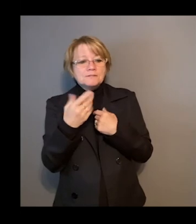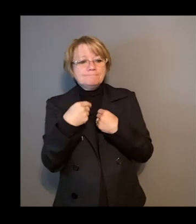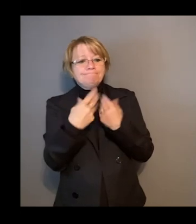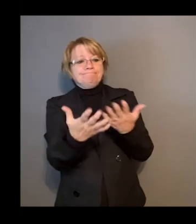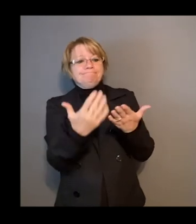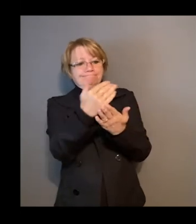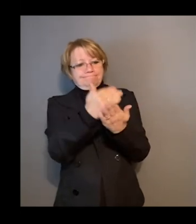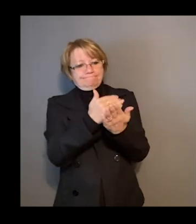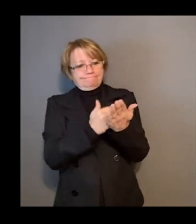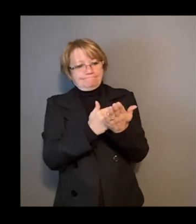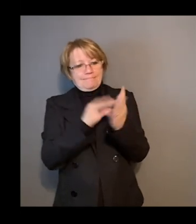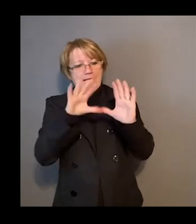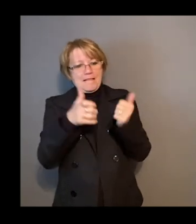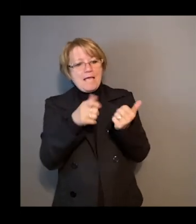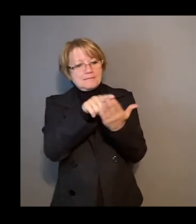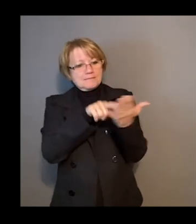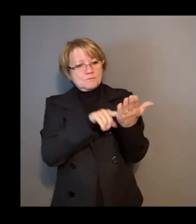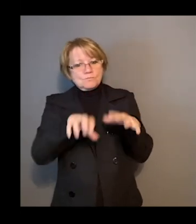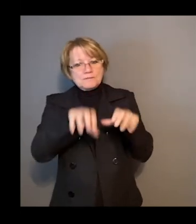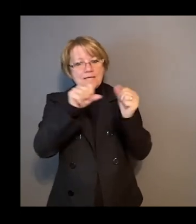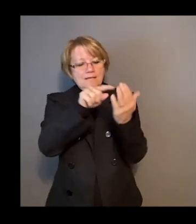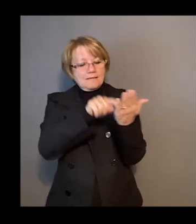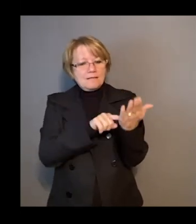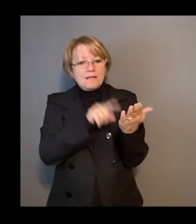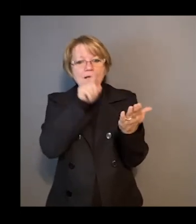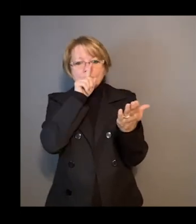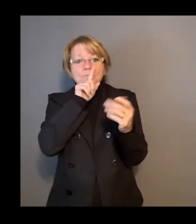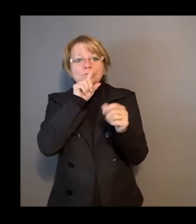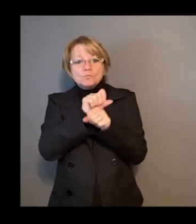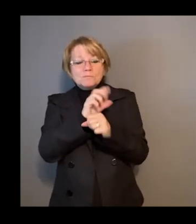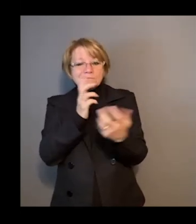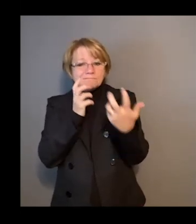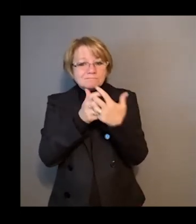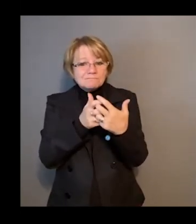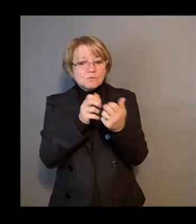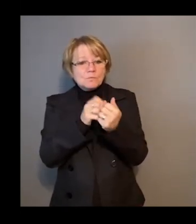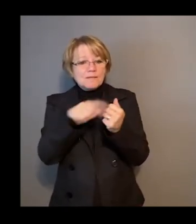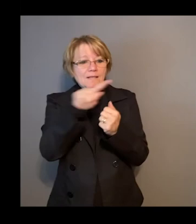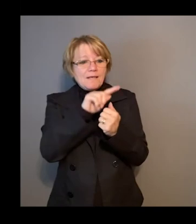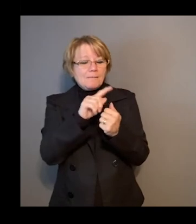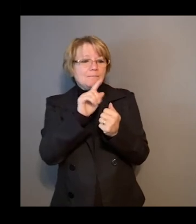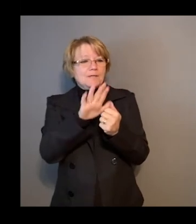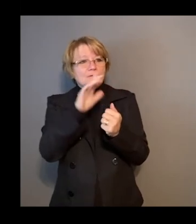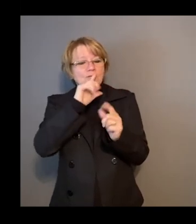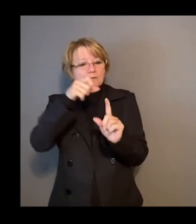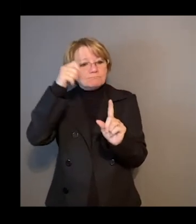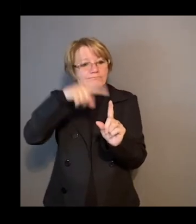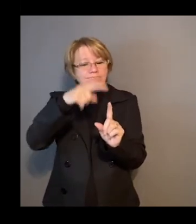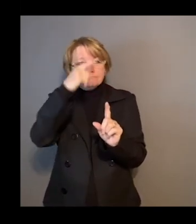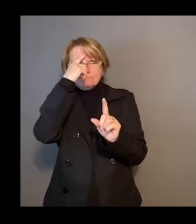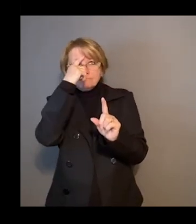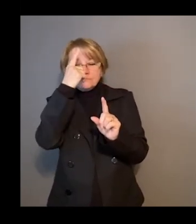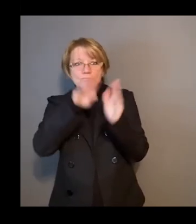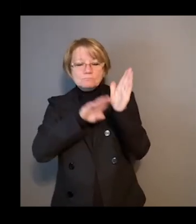needs to help stimulate their mind and help them really just excel in general.